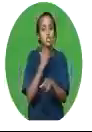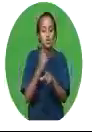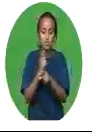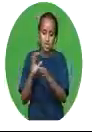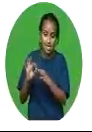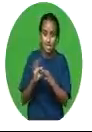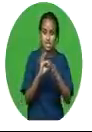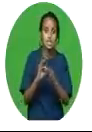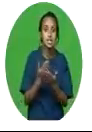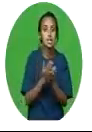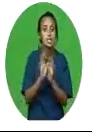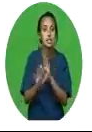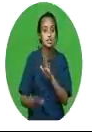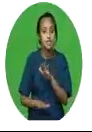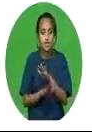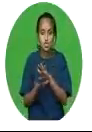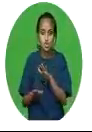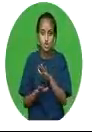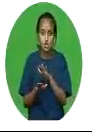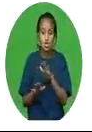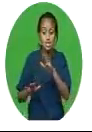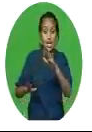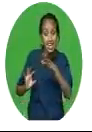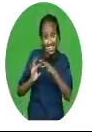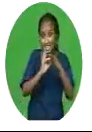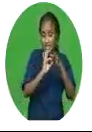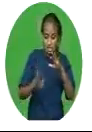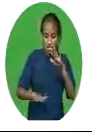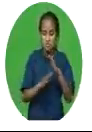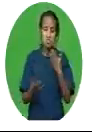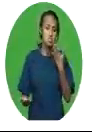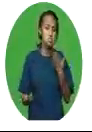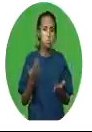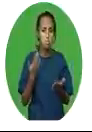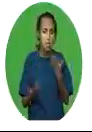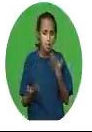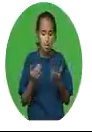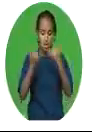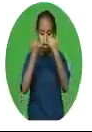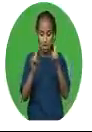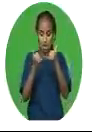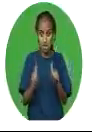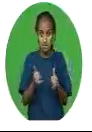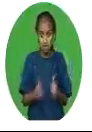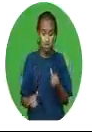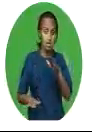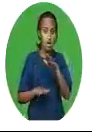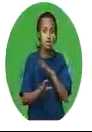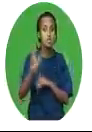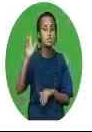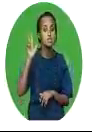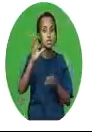intersecting surfaces. The intersecting surfaces may be broadly classified under